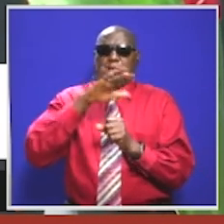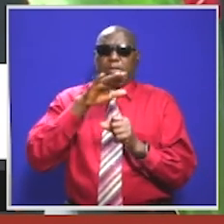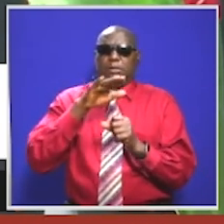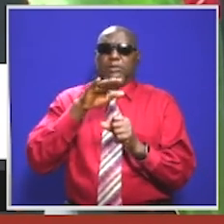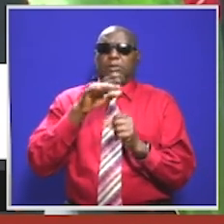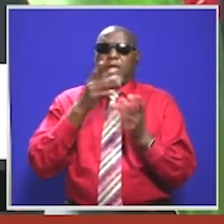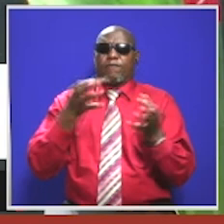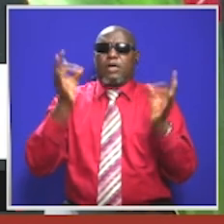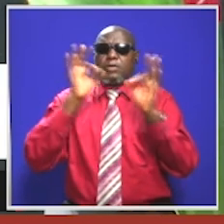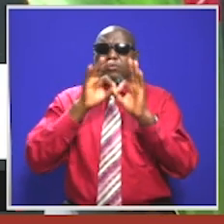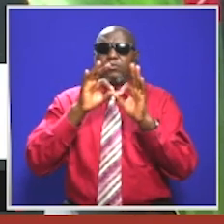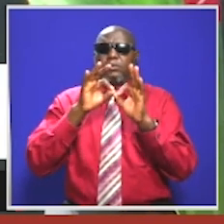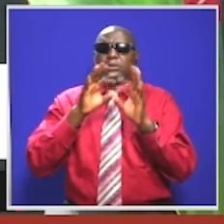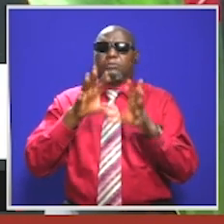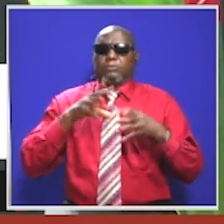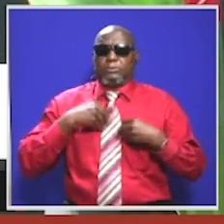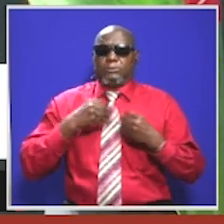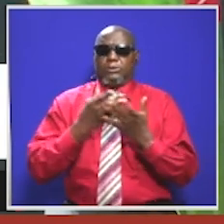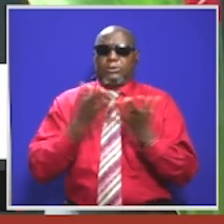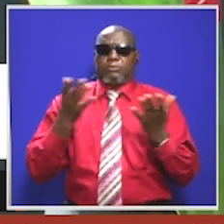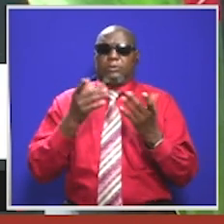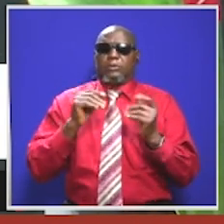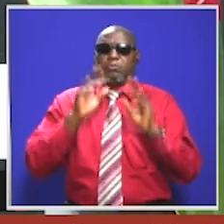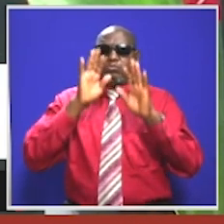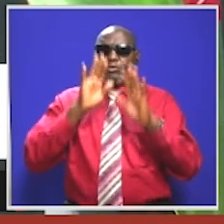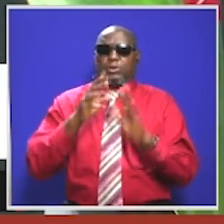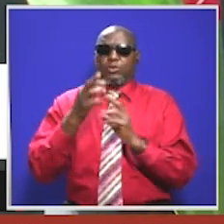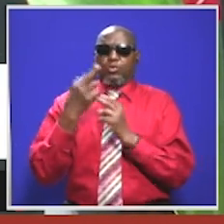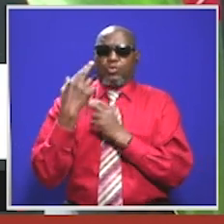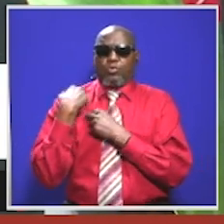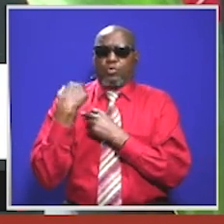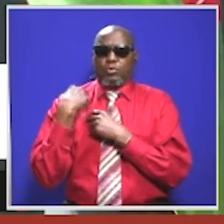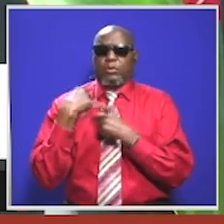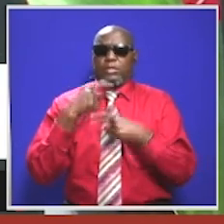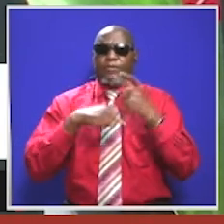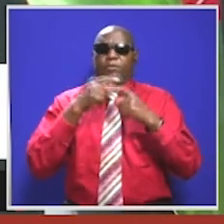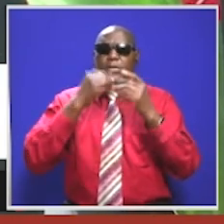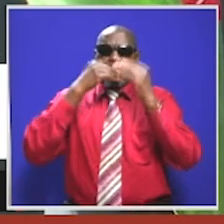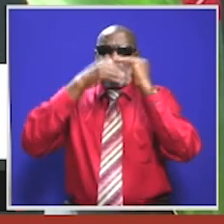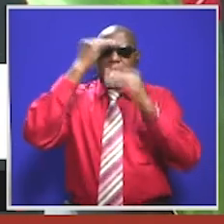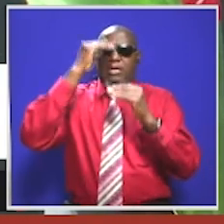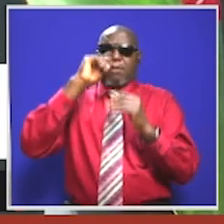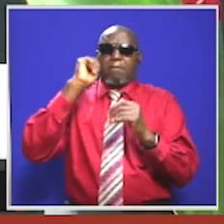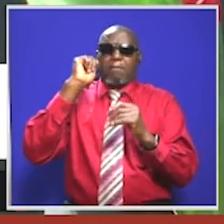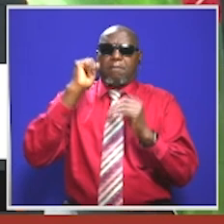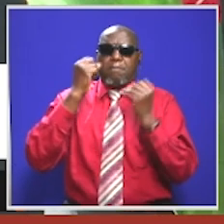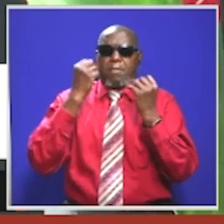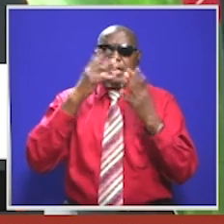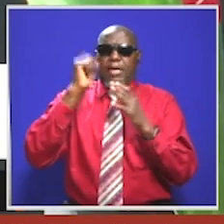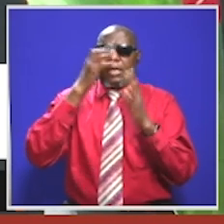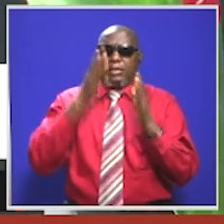and appreciates them, and has played a critical role in developing the careers of many Kenyan scientists